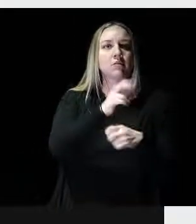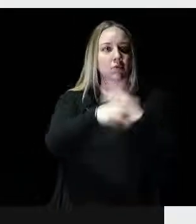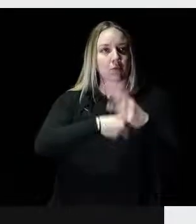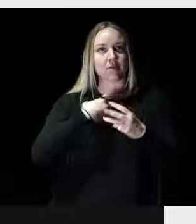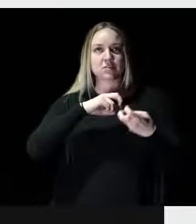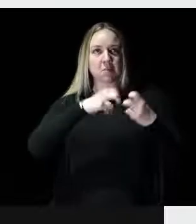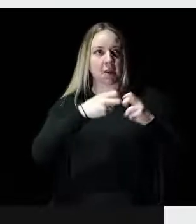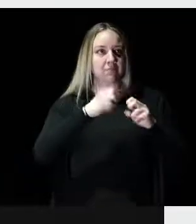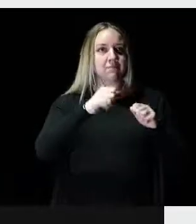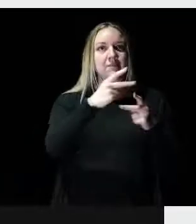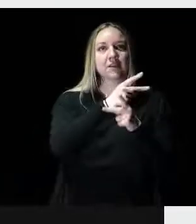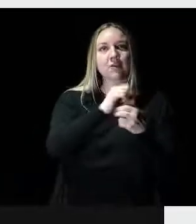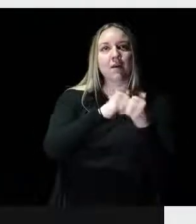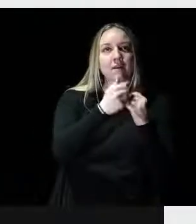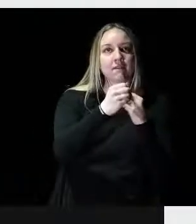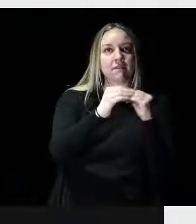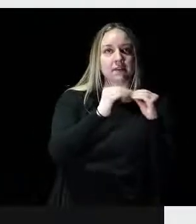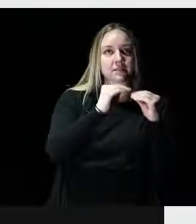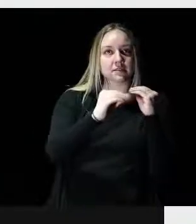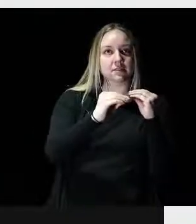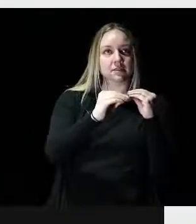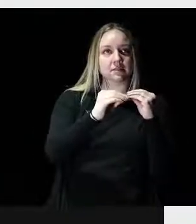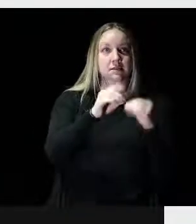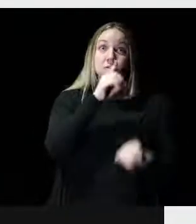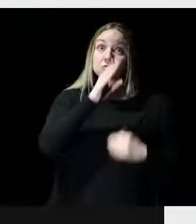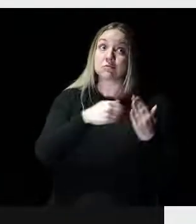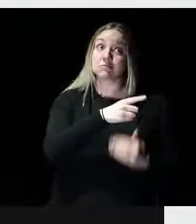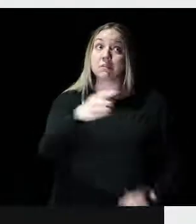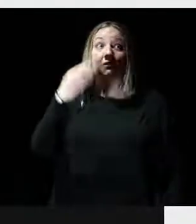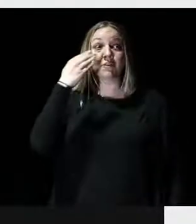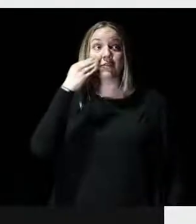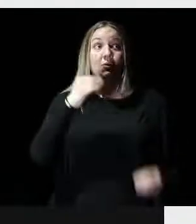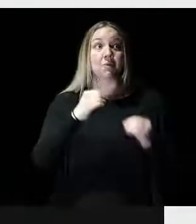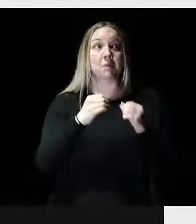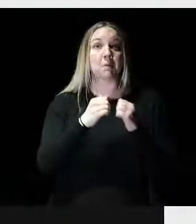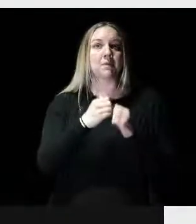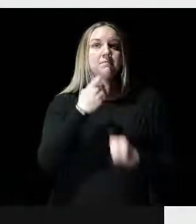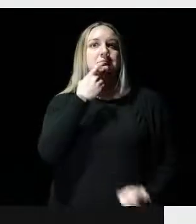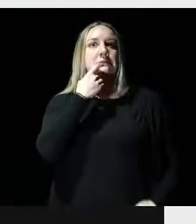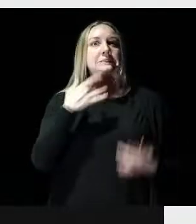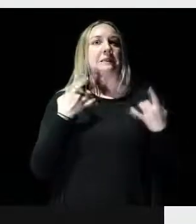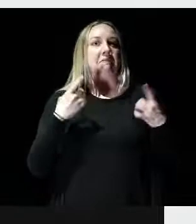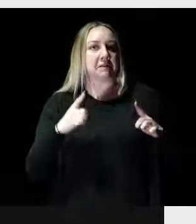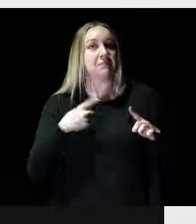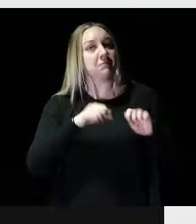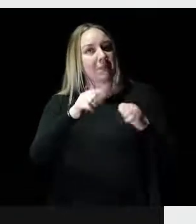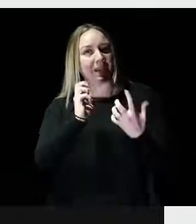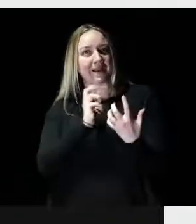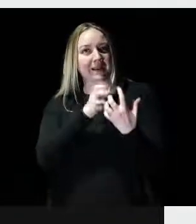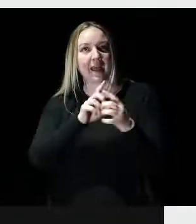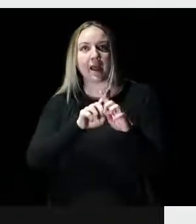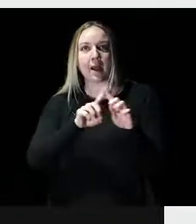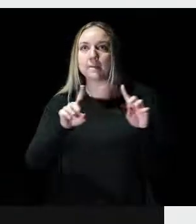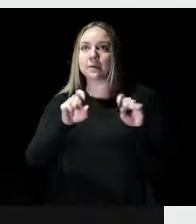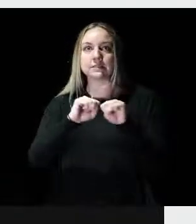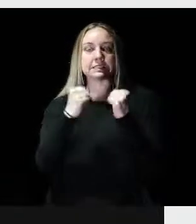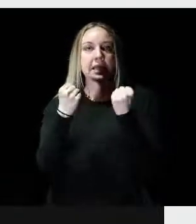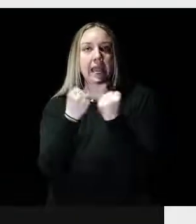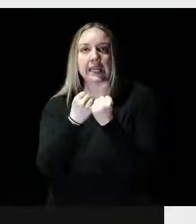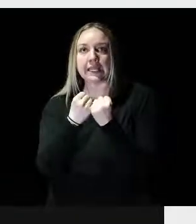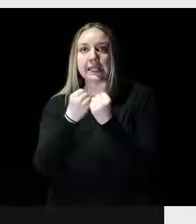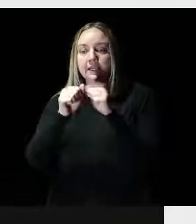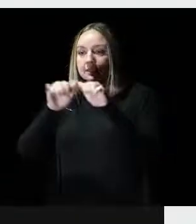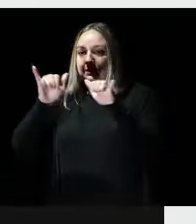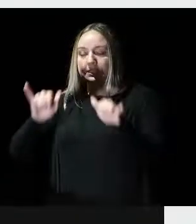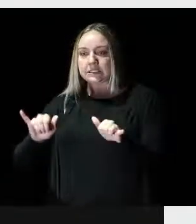recent times have taught us anything, it's that while we as humans are adaptable, our societies and systems have significant